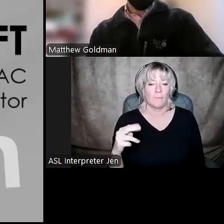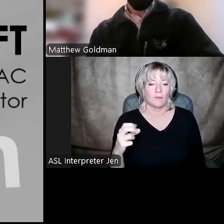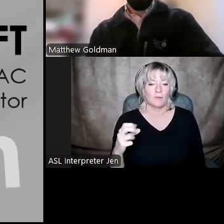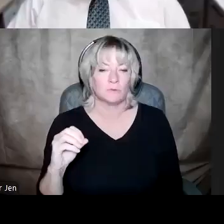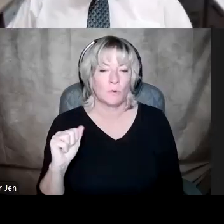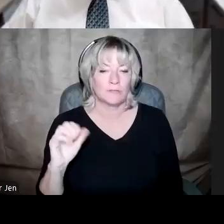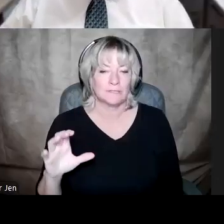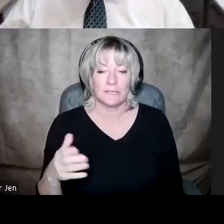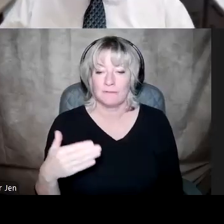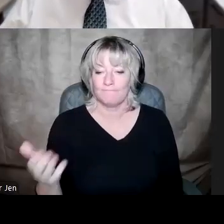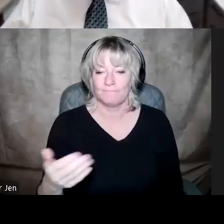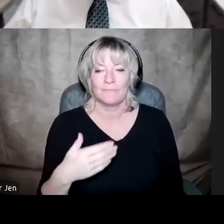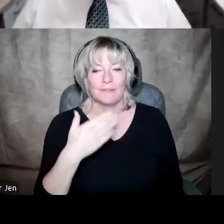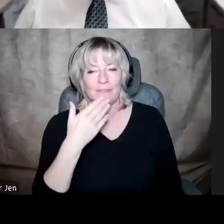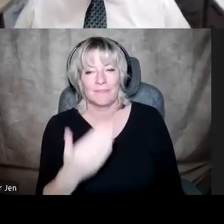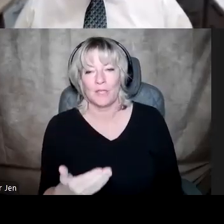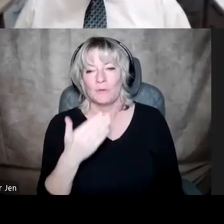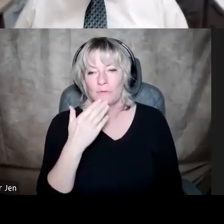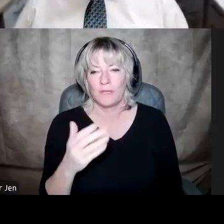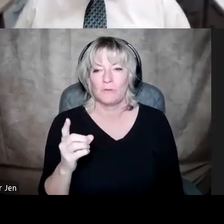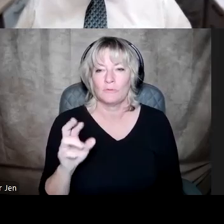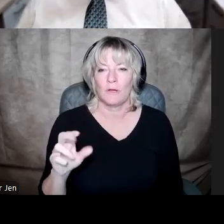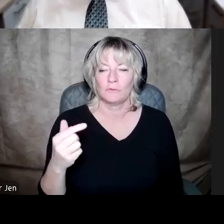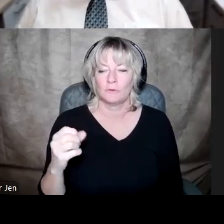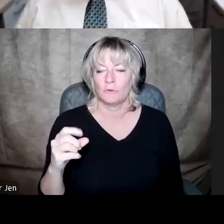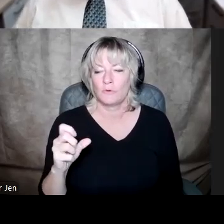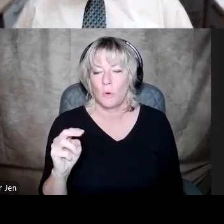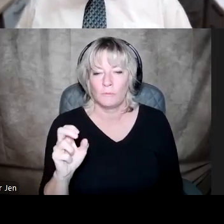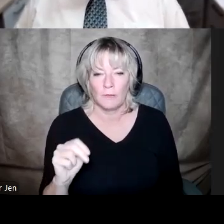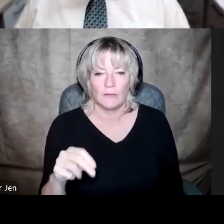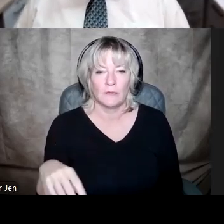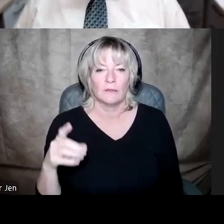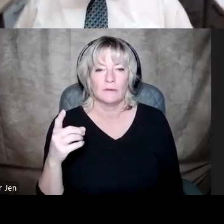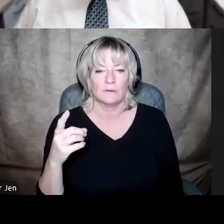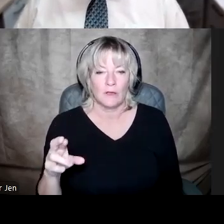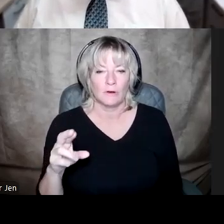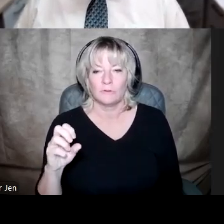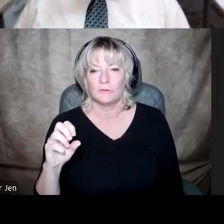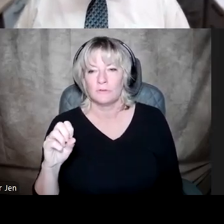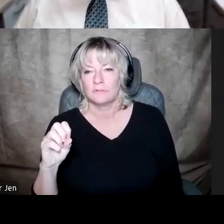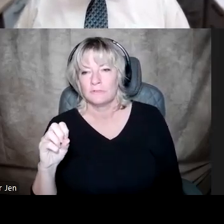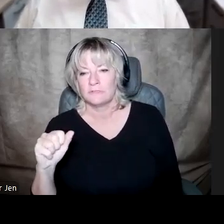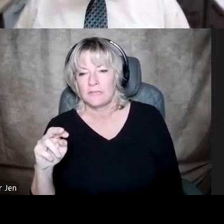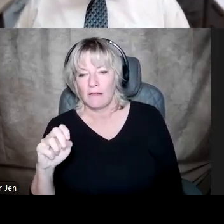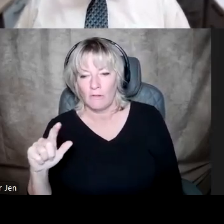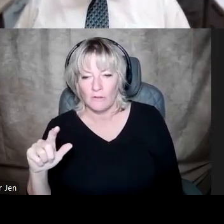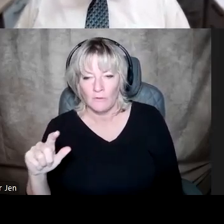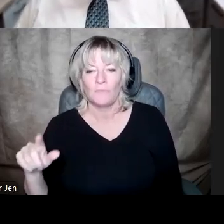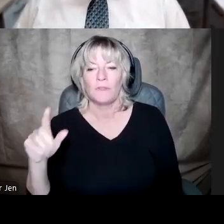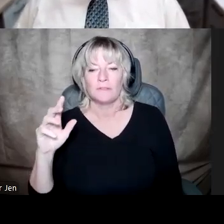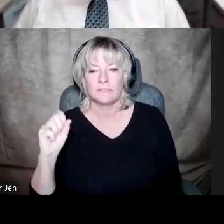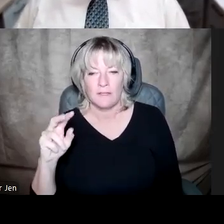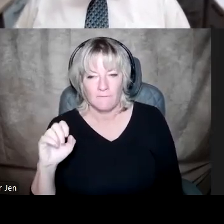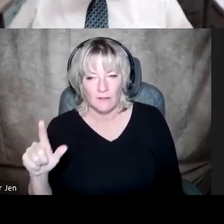Tom. All right, thank you. Thank you, Dr. Goldman, Dr. Saville. And it's been great to be part of this